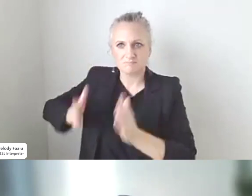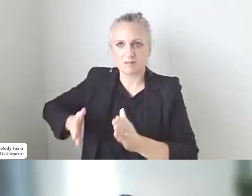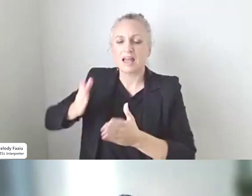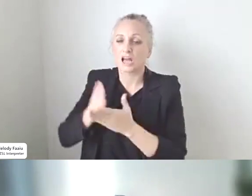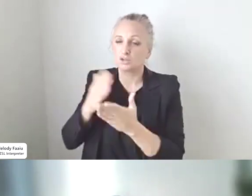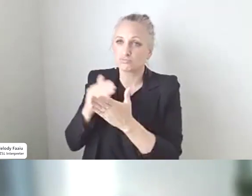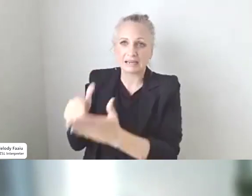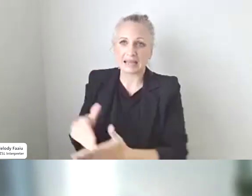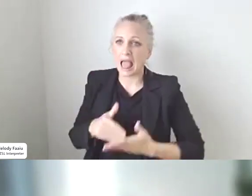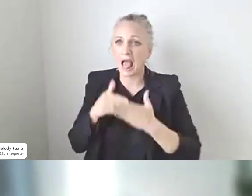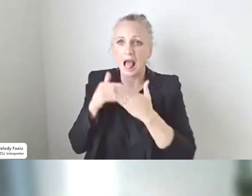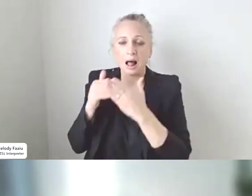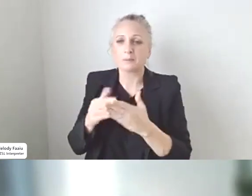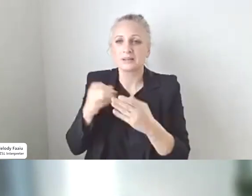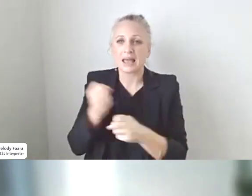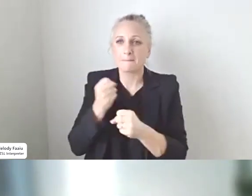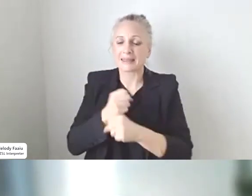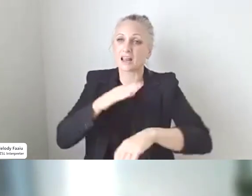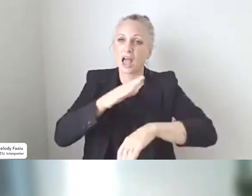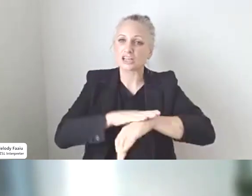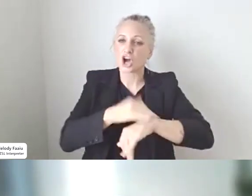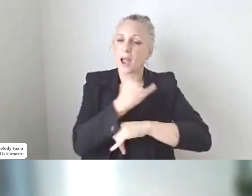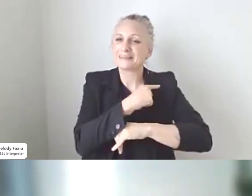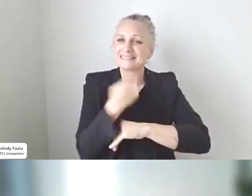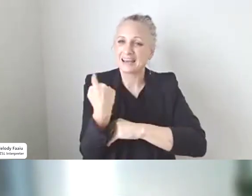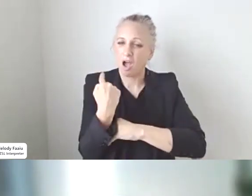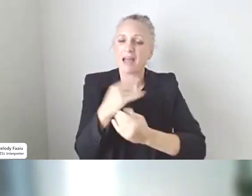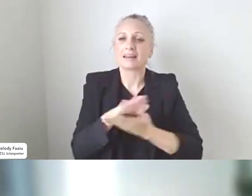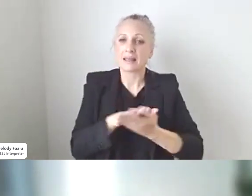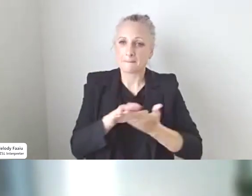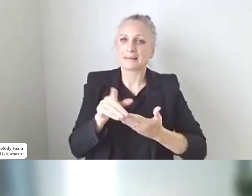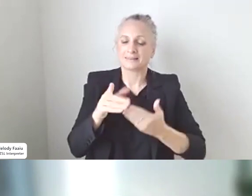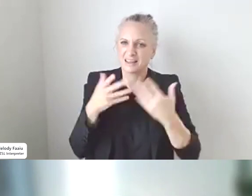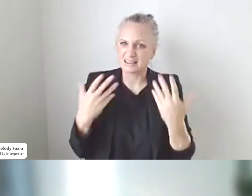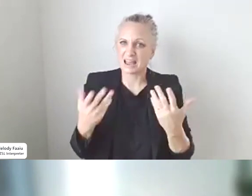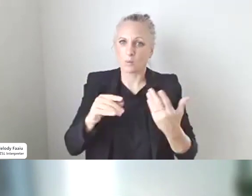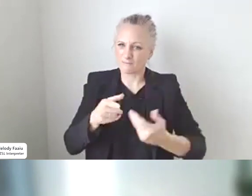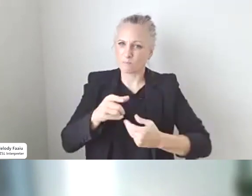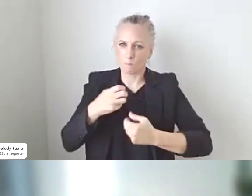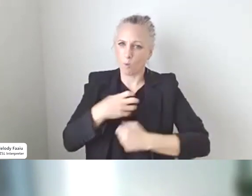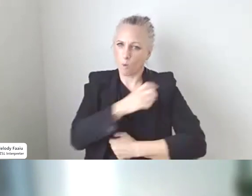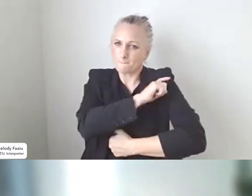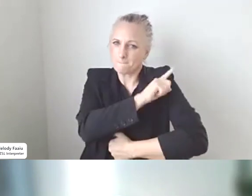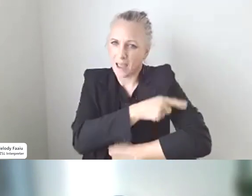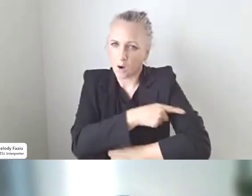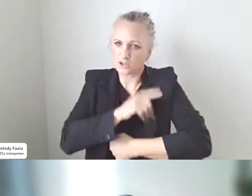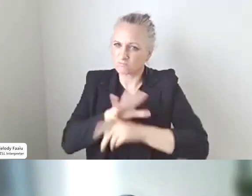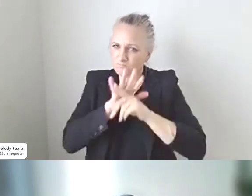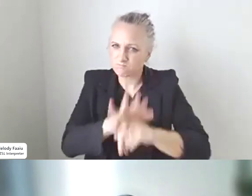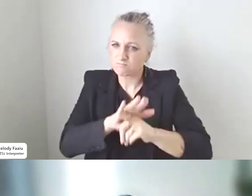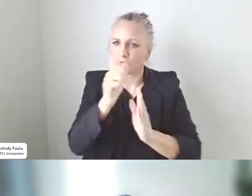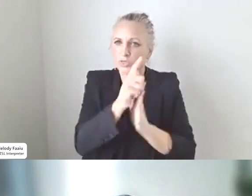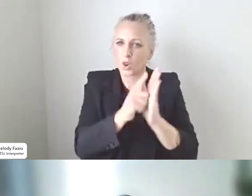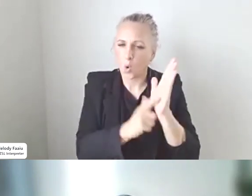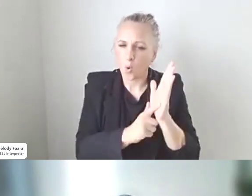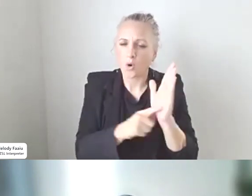giving even more of our work more teeth. Now, it's also true that it's possible that ruling could be in jeopardy.